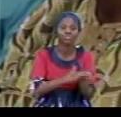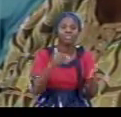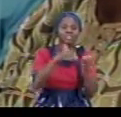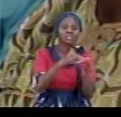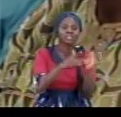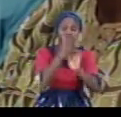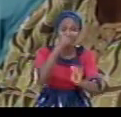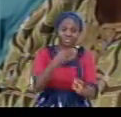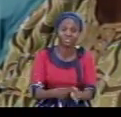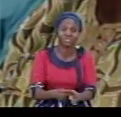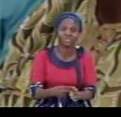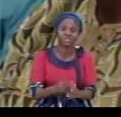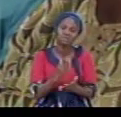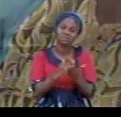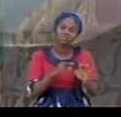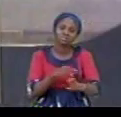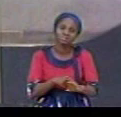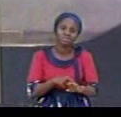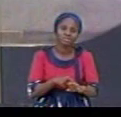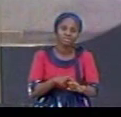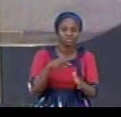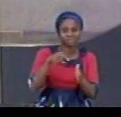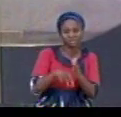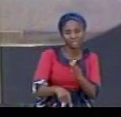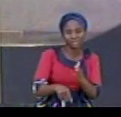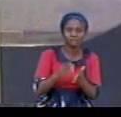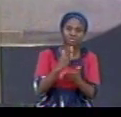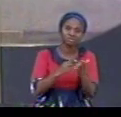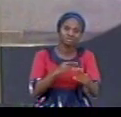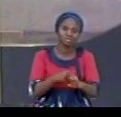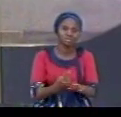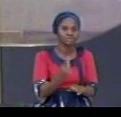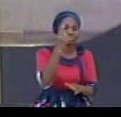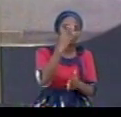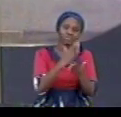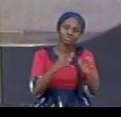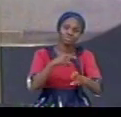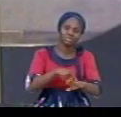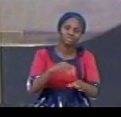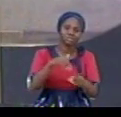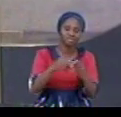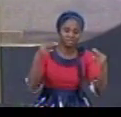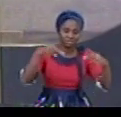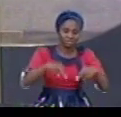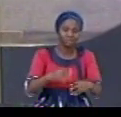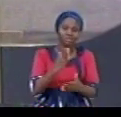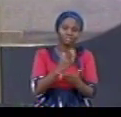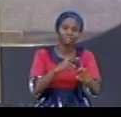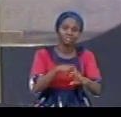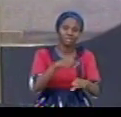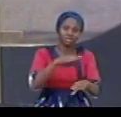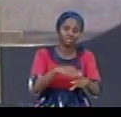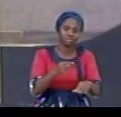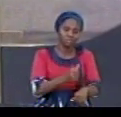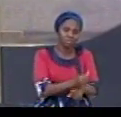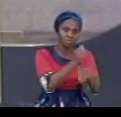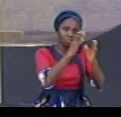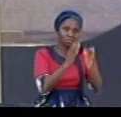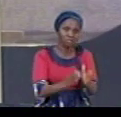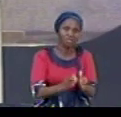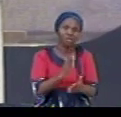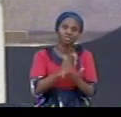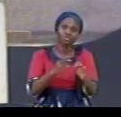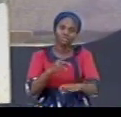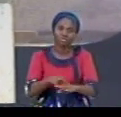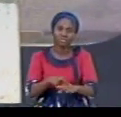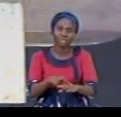Sometimes down, sometimes up, sometimes in the valley, sometimes on the mountain. Sometimes they blow